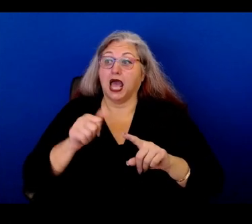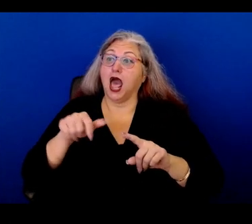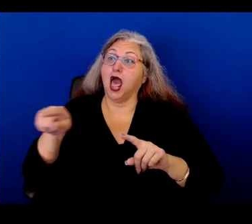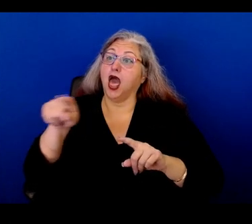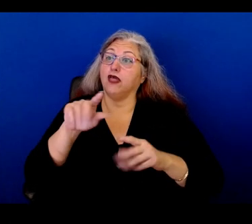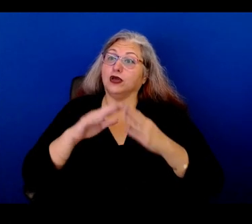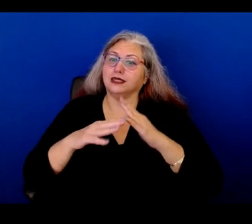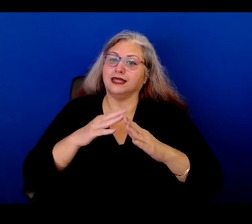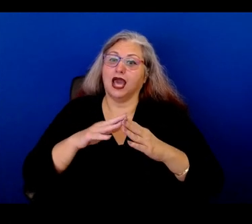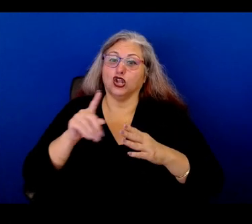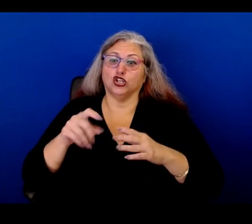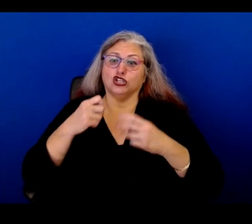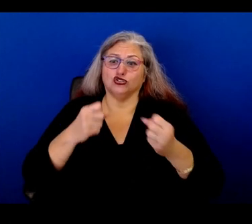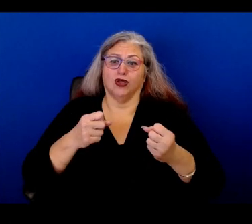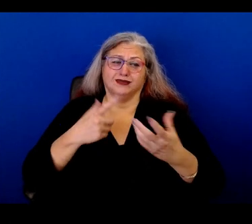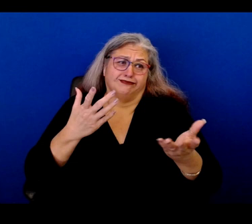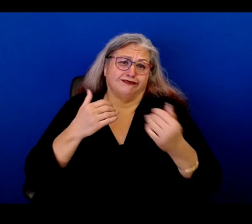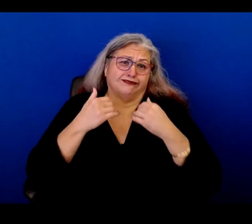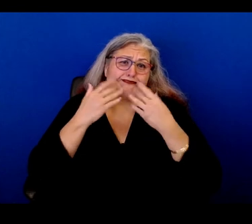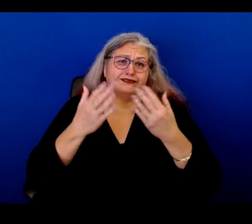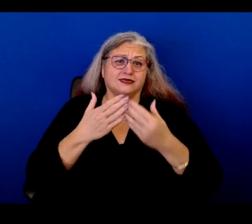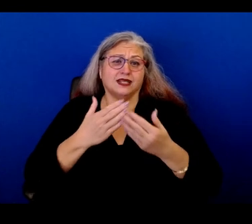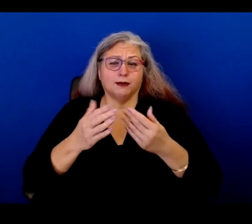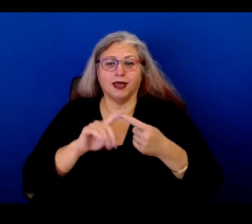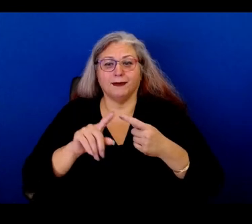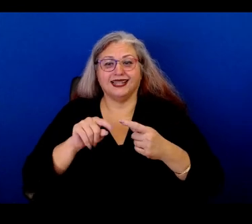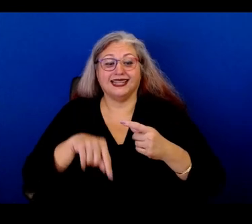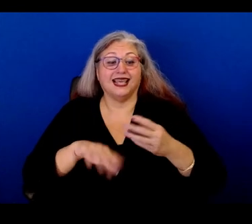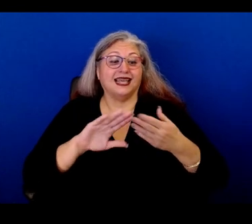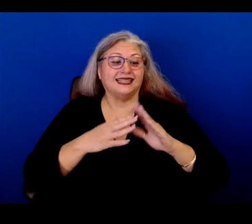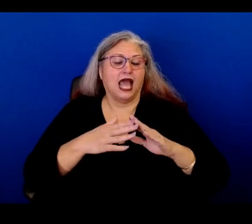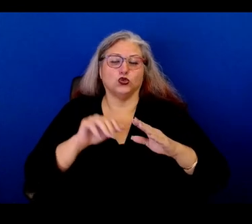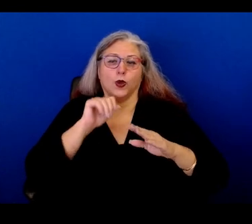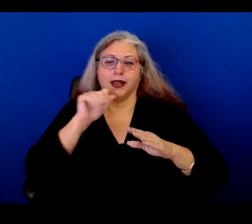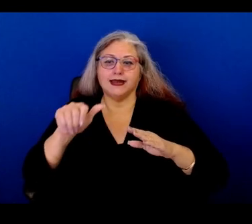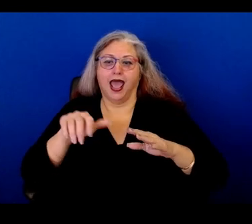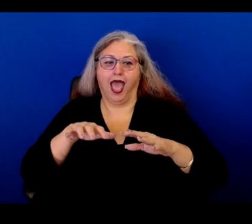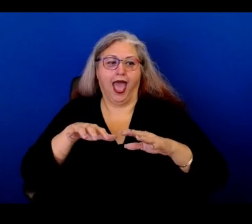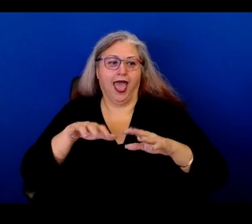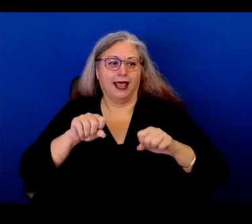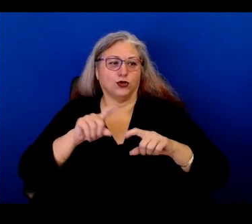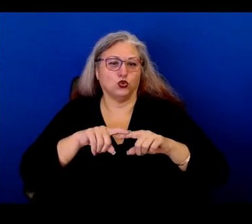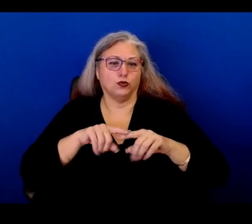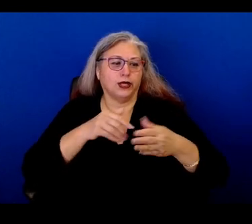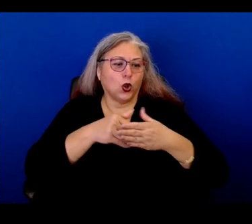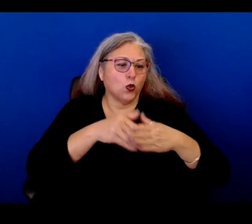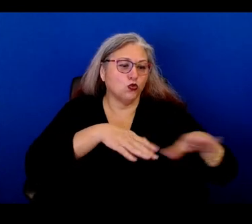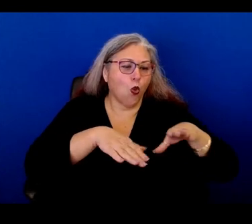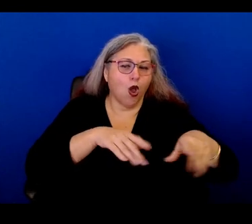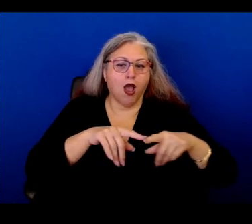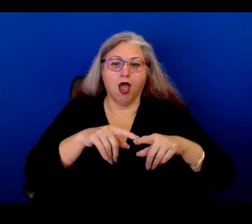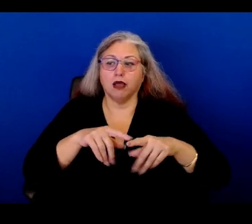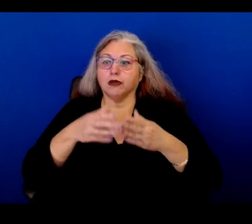that the ability to drive is like, well, you know, but the towns are not laid out for walkability.